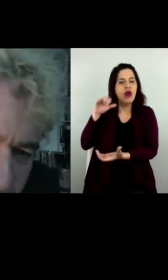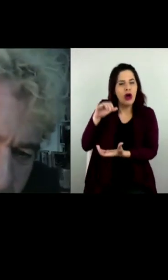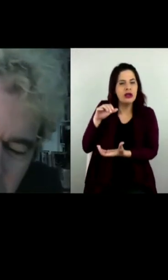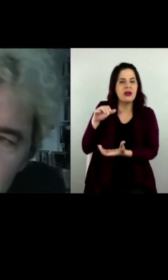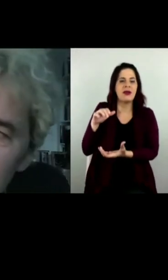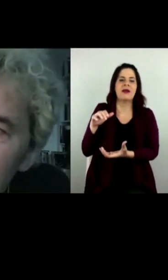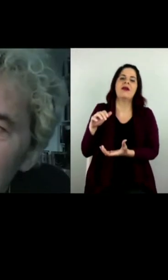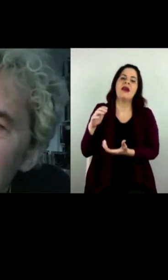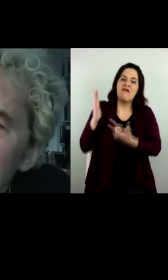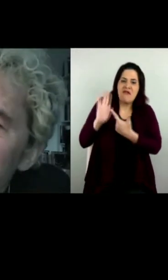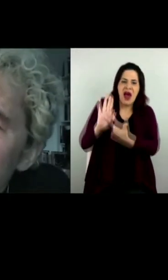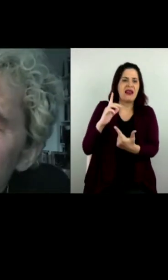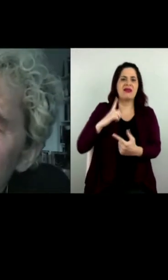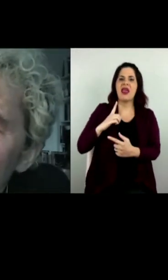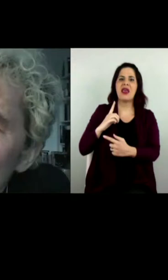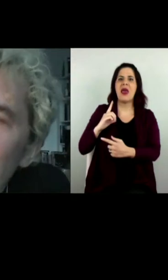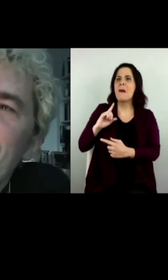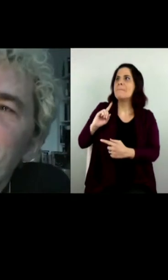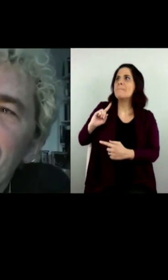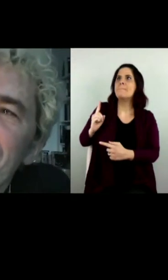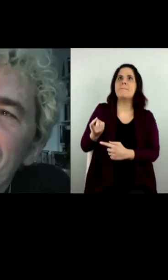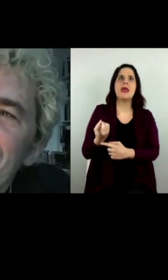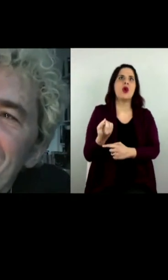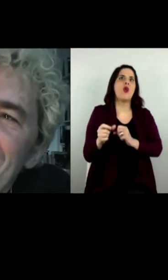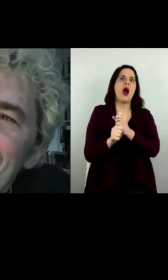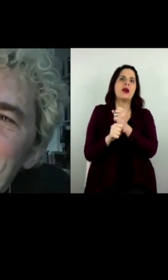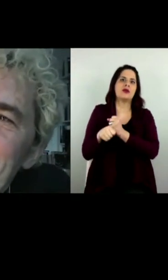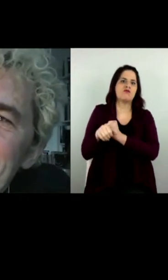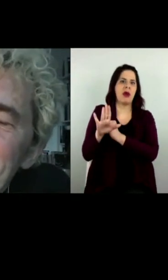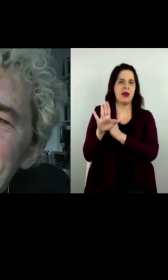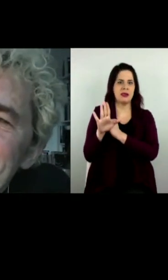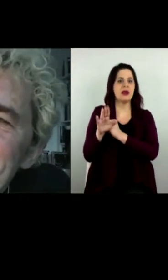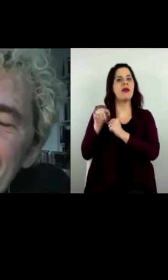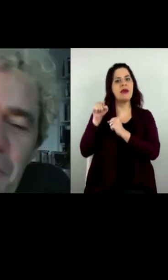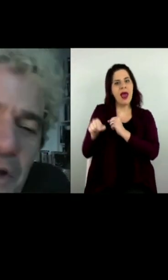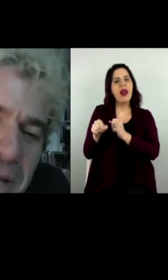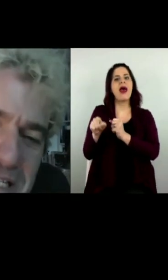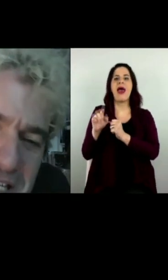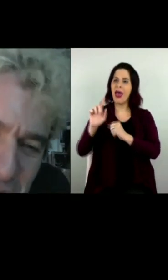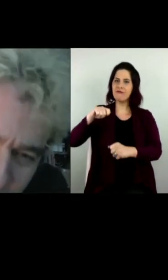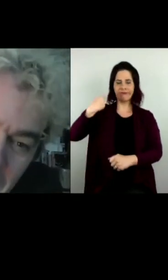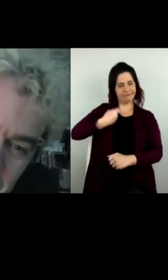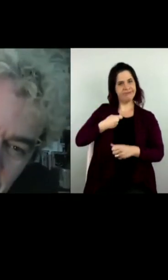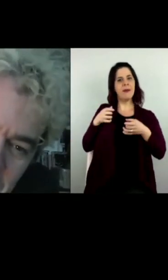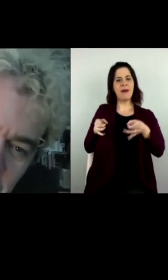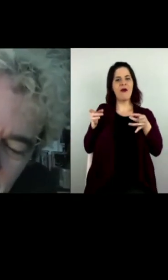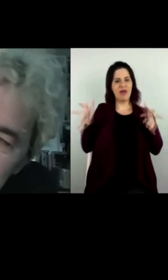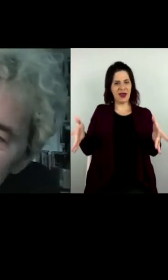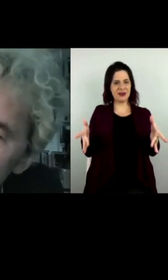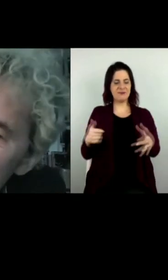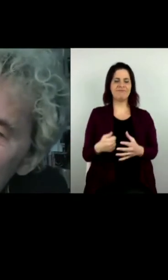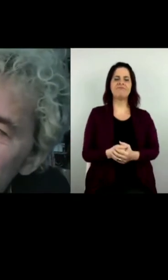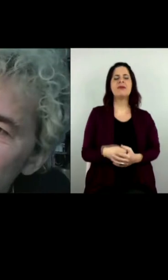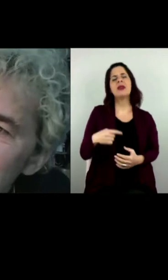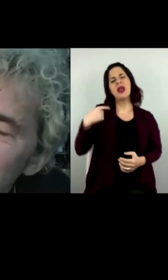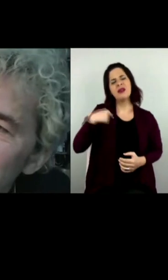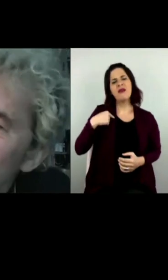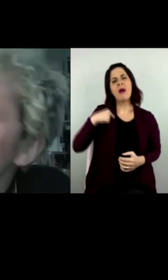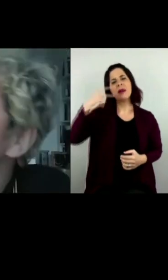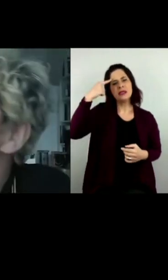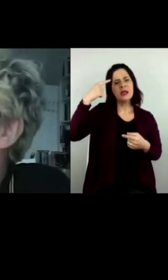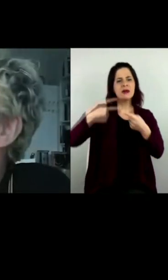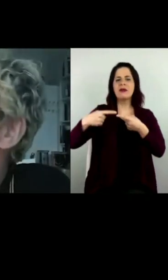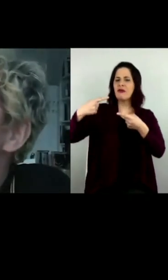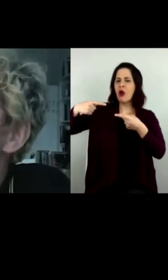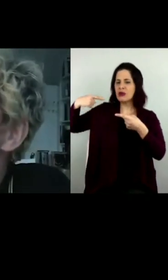is Belfast. And I was actually in Croatia and looking at icon paintings, going back to icon paintings, and I